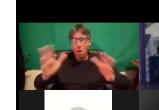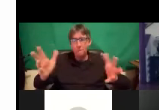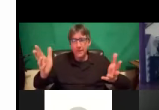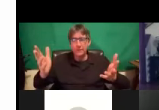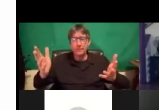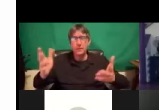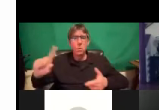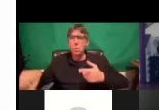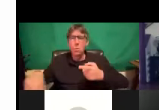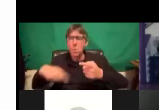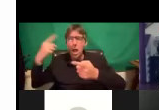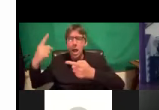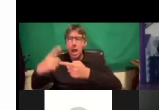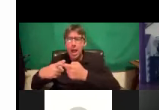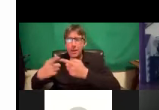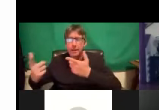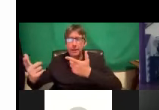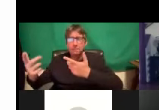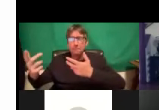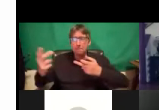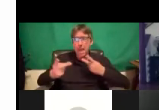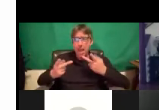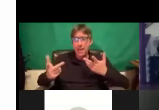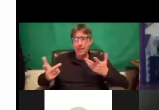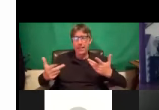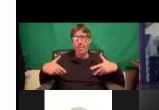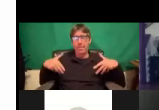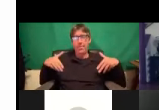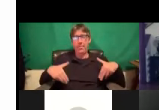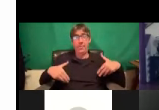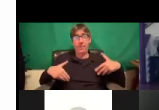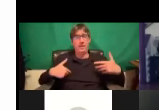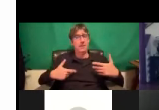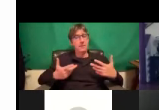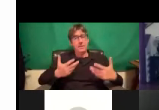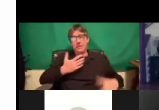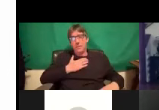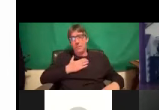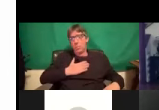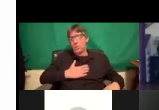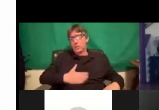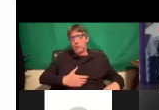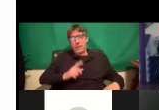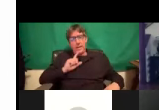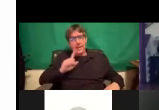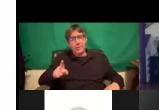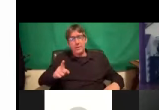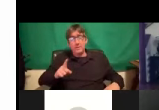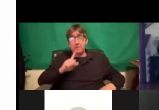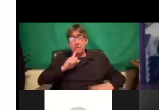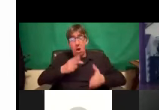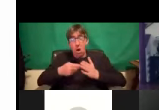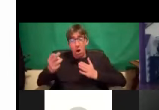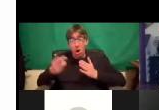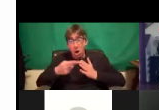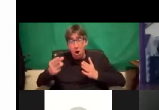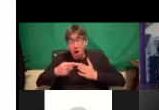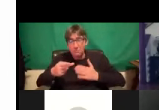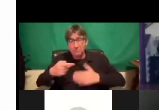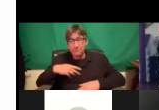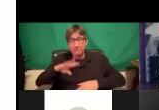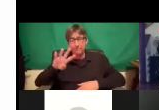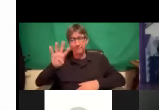I wish I could give you a better answer. I really wish I could. I think the question is we don't know. And I say that for